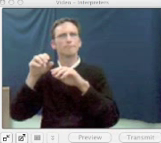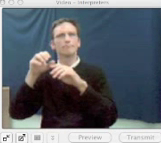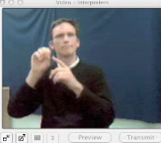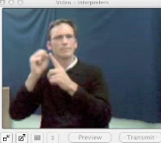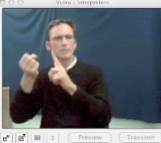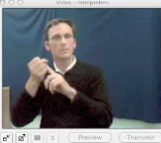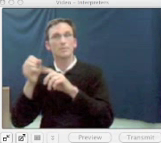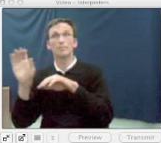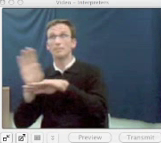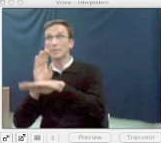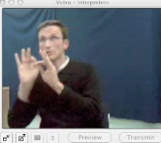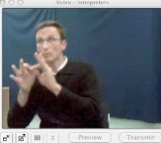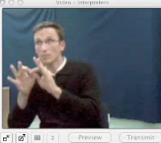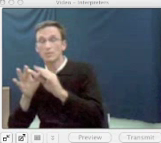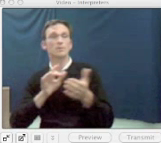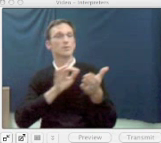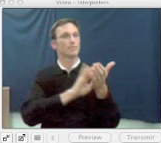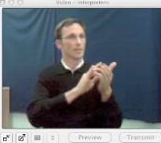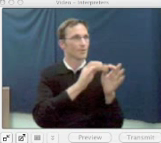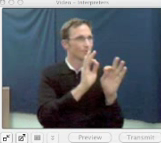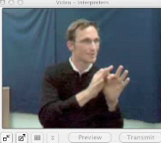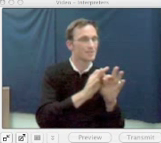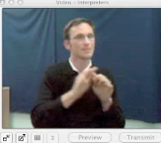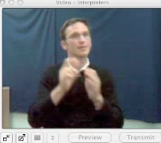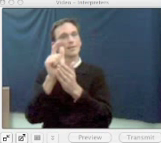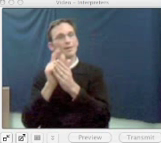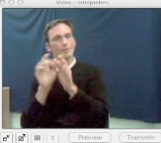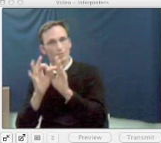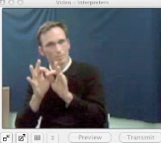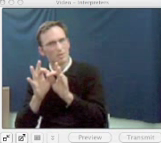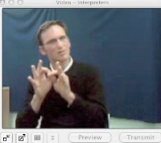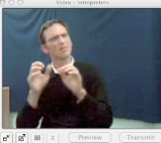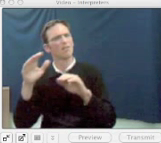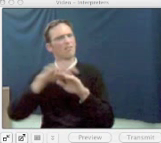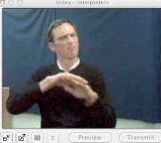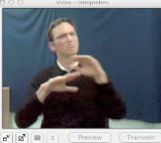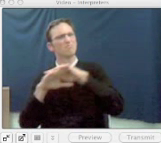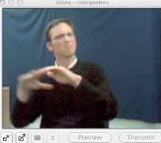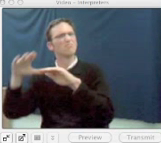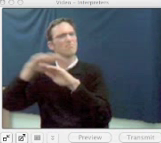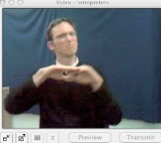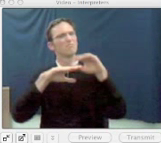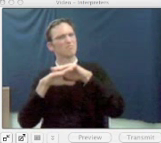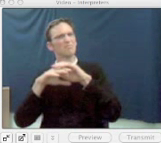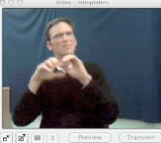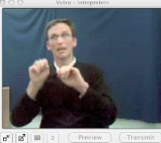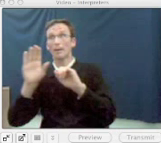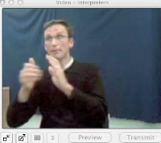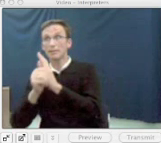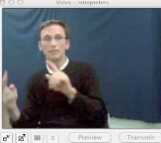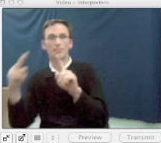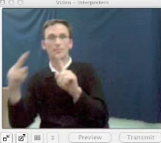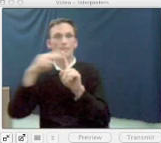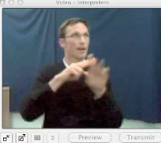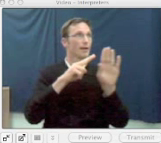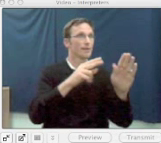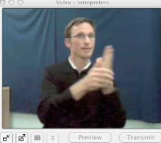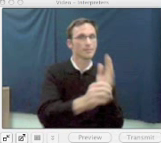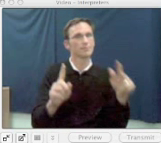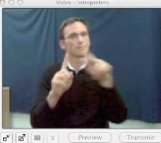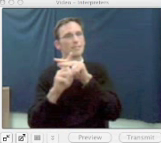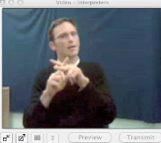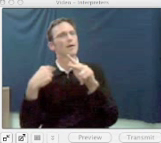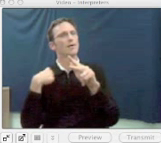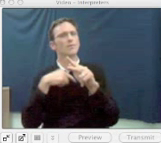interpreters, or medical interpreters with educational interpreters, etc. We shouldn't be making those technically based distinctions